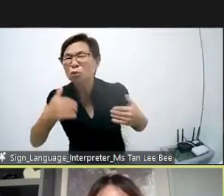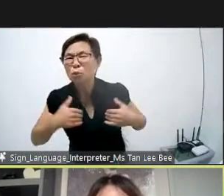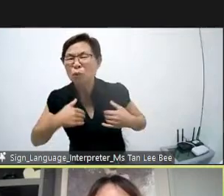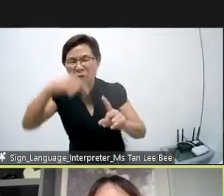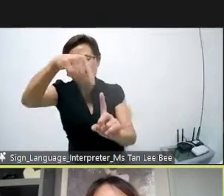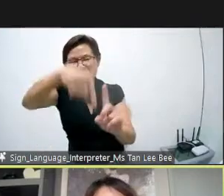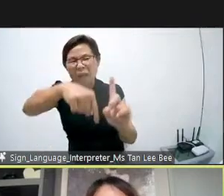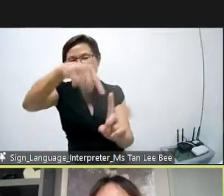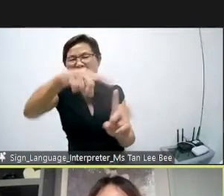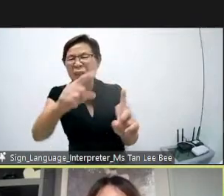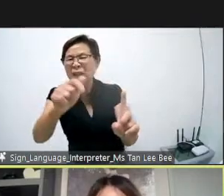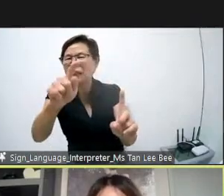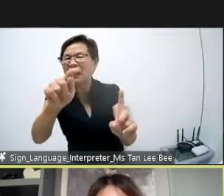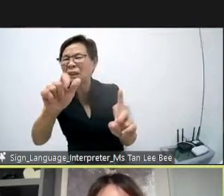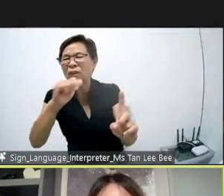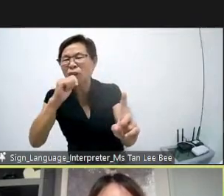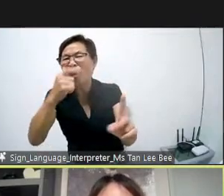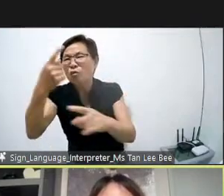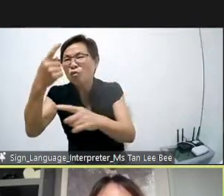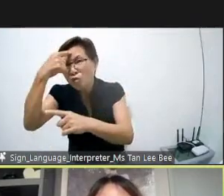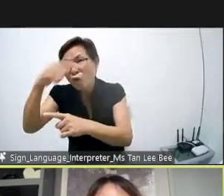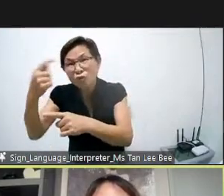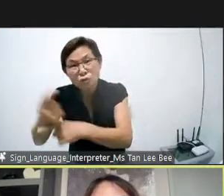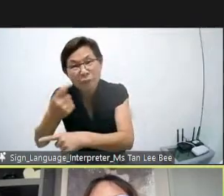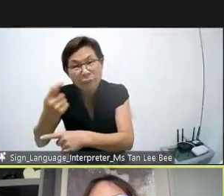them. Therefore,